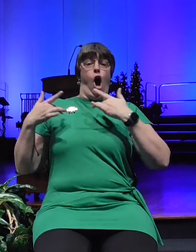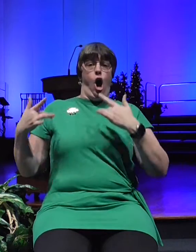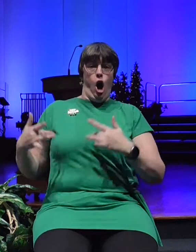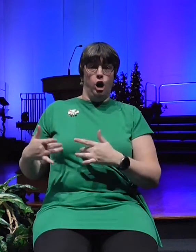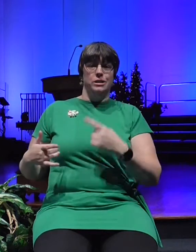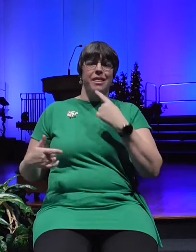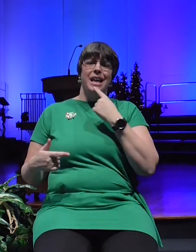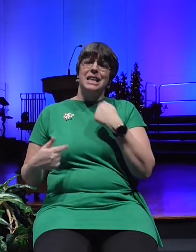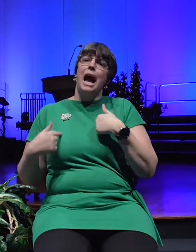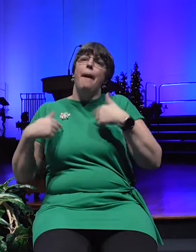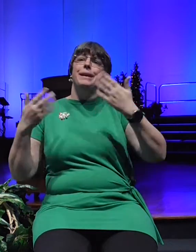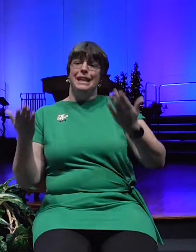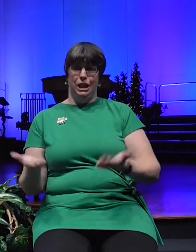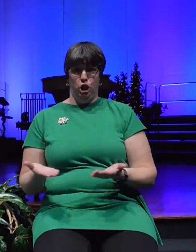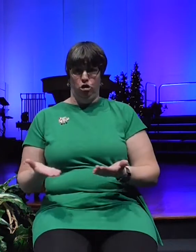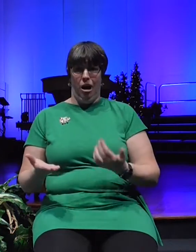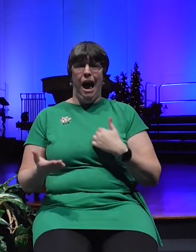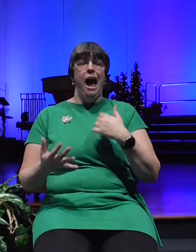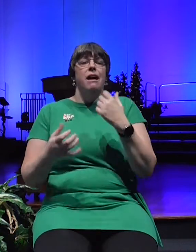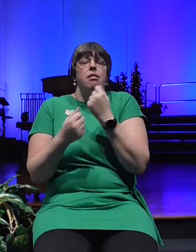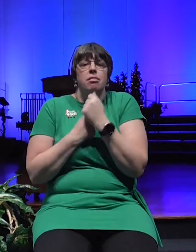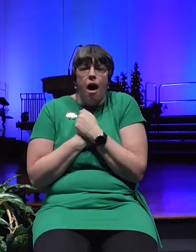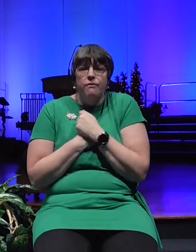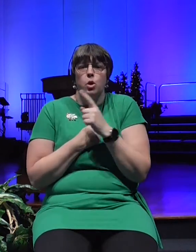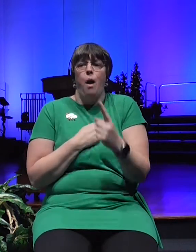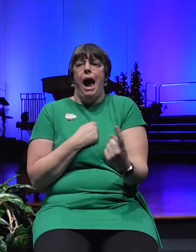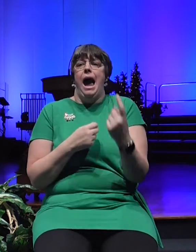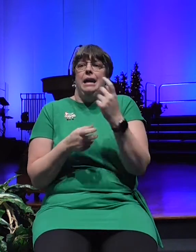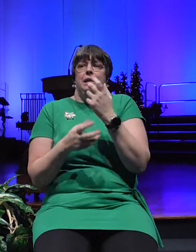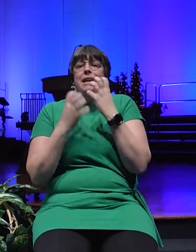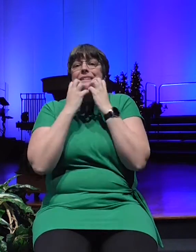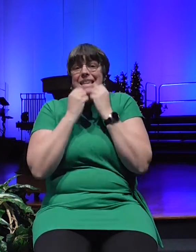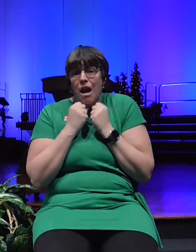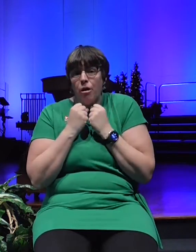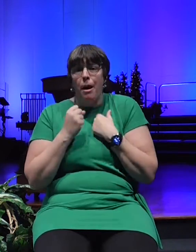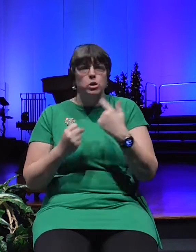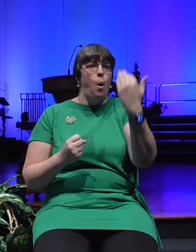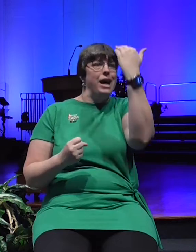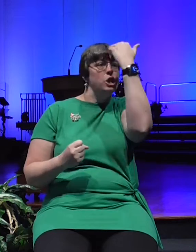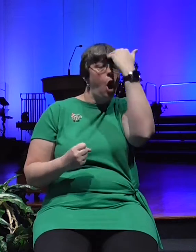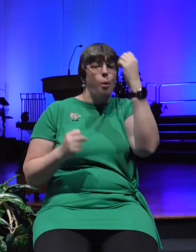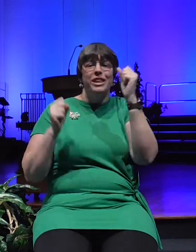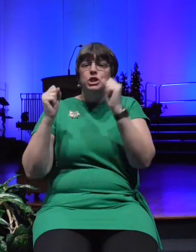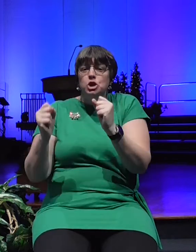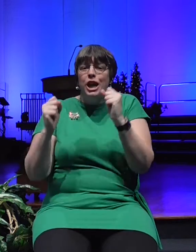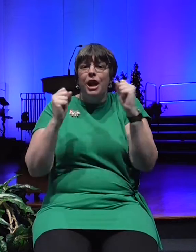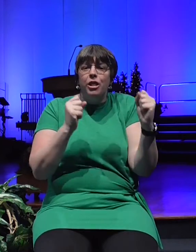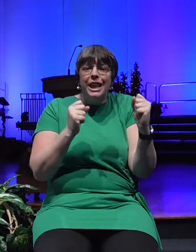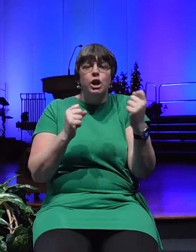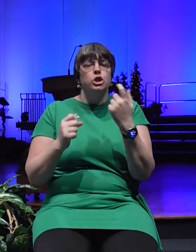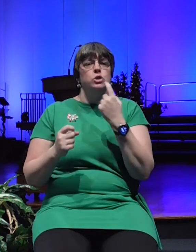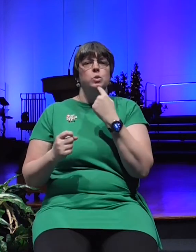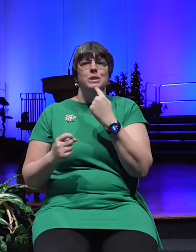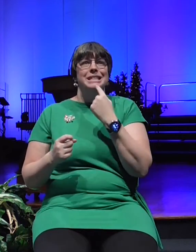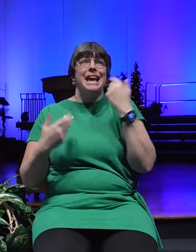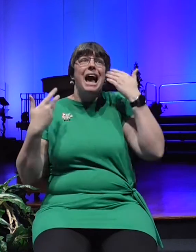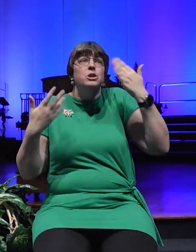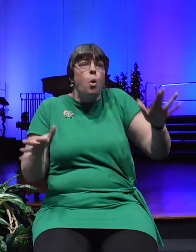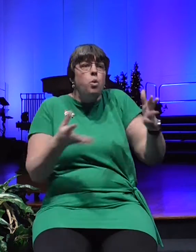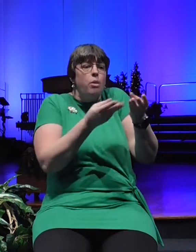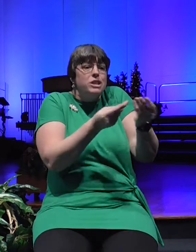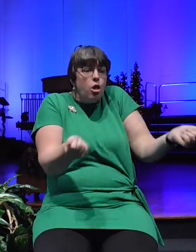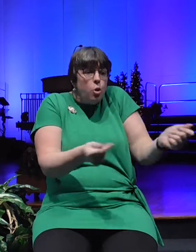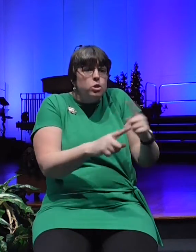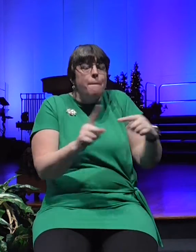with you, I love you, I care about you, I know you can do it, and cheerleaders who say, I don't know what the solution